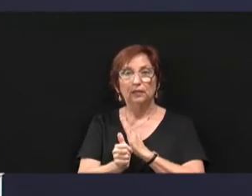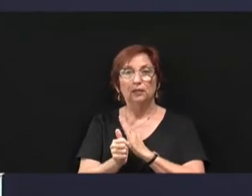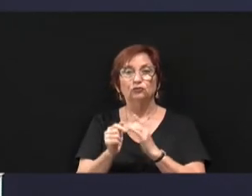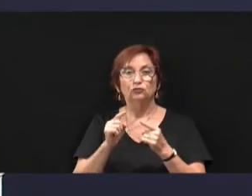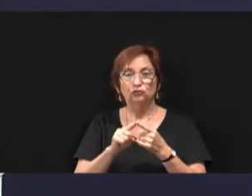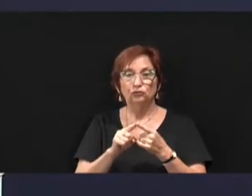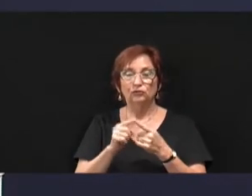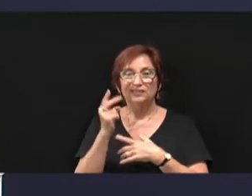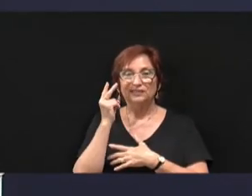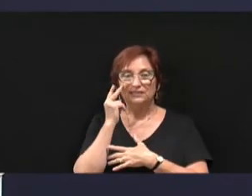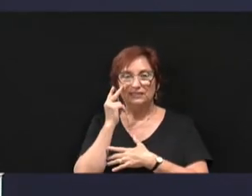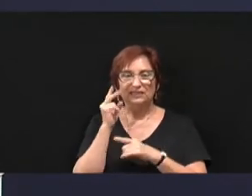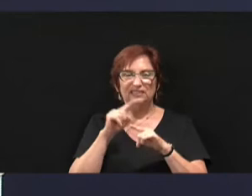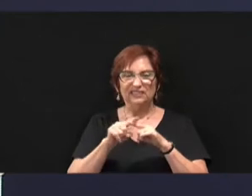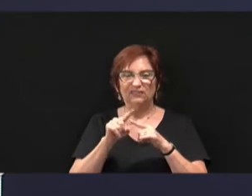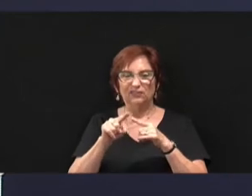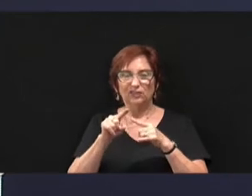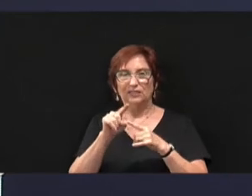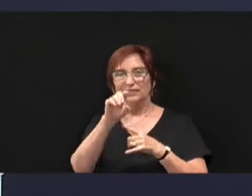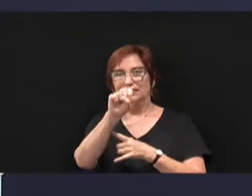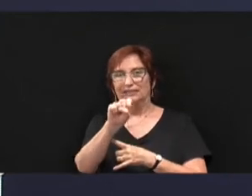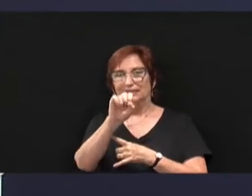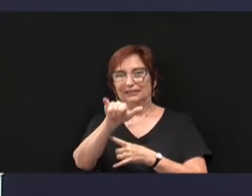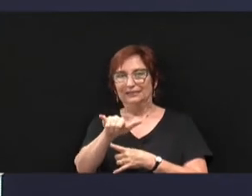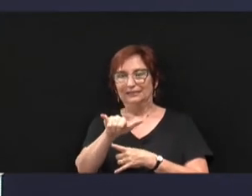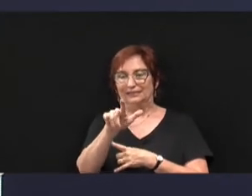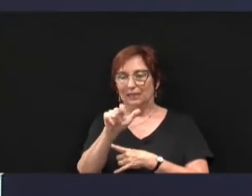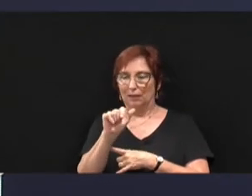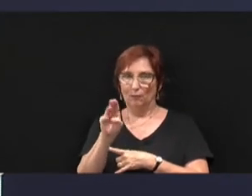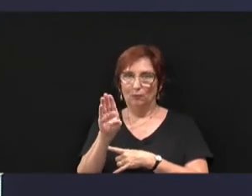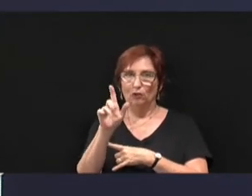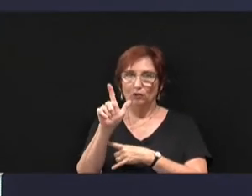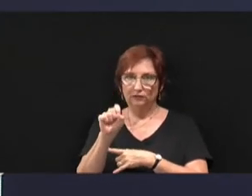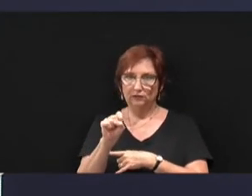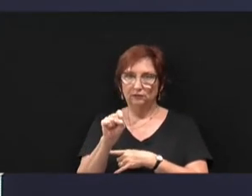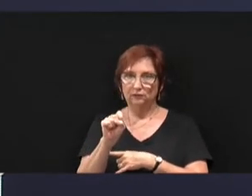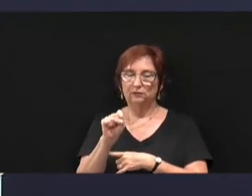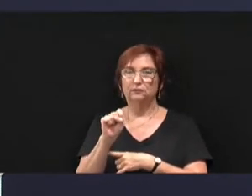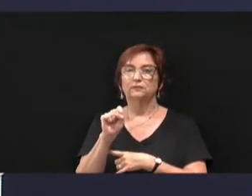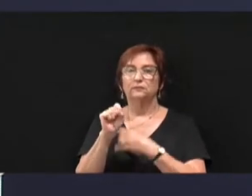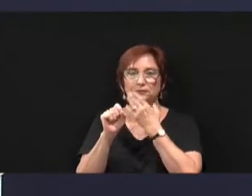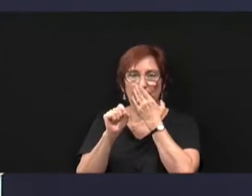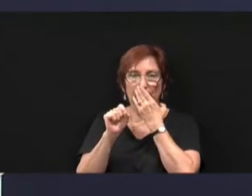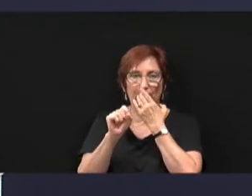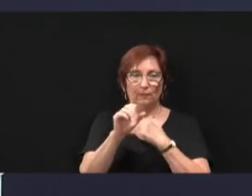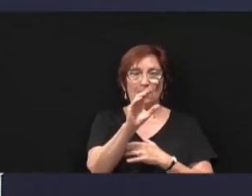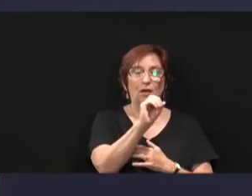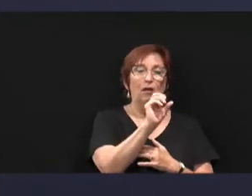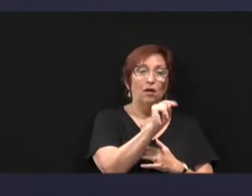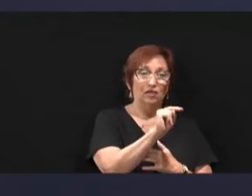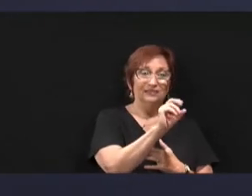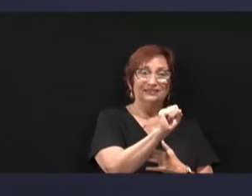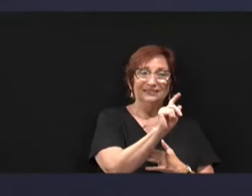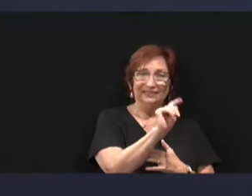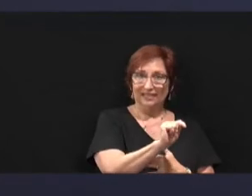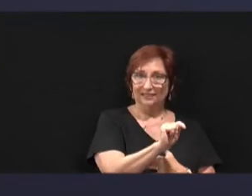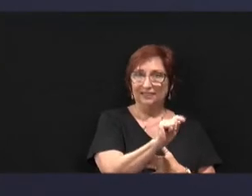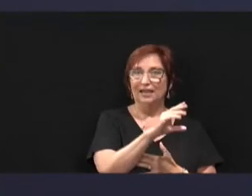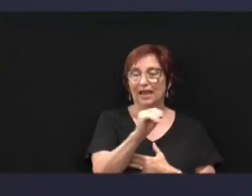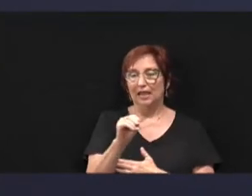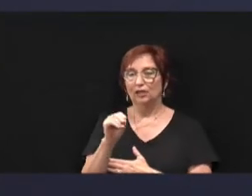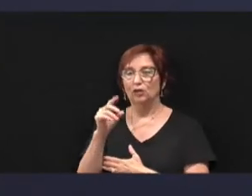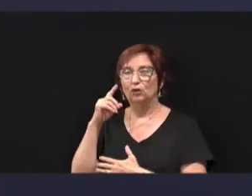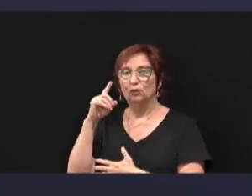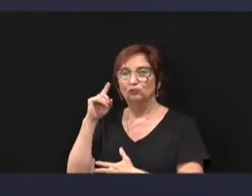discern different syllables, and then onset and rhyme. And when I talk about onset and rhyme, I'm